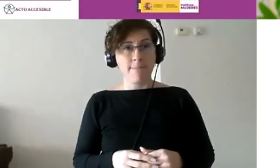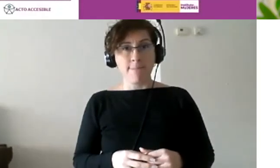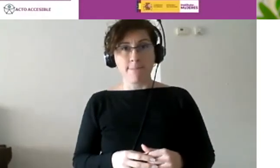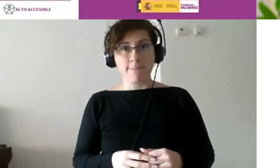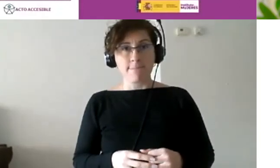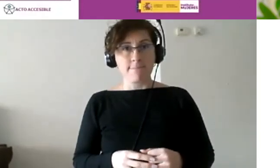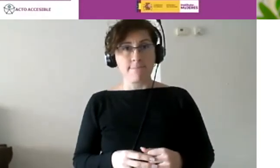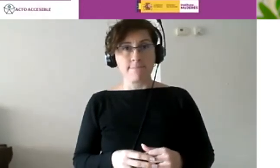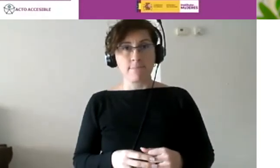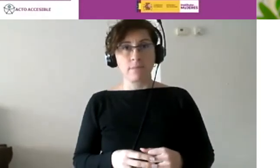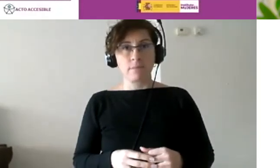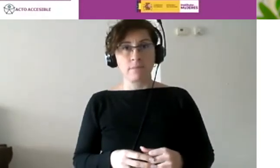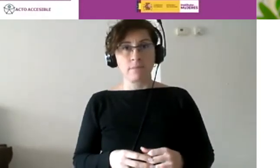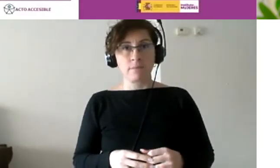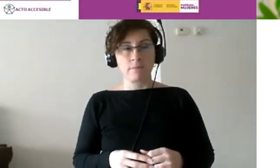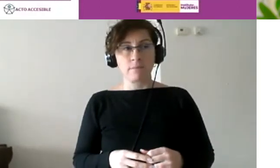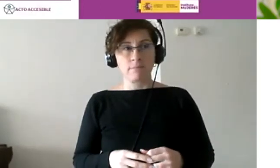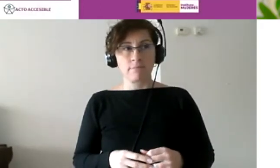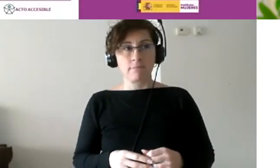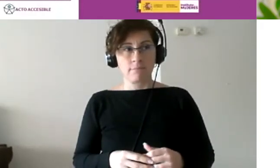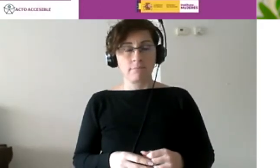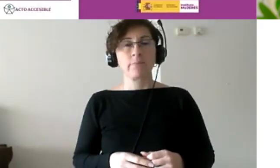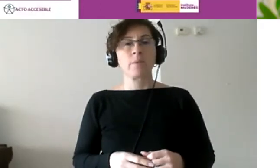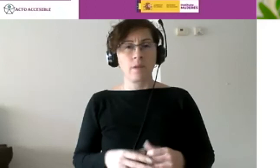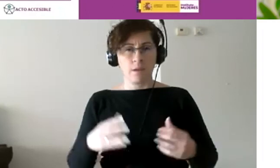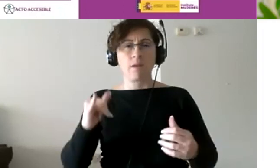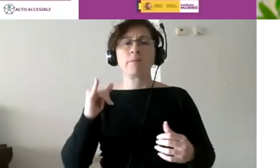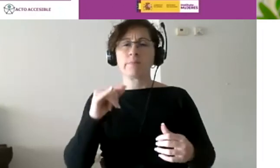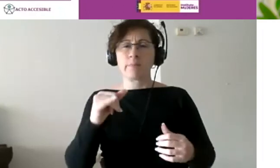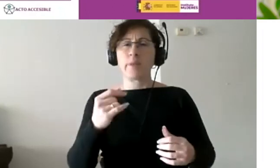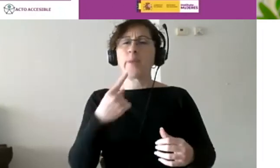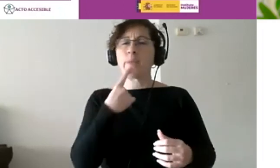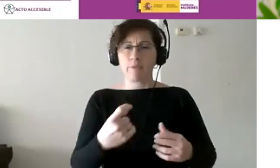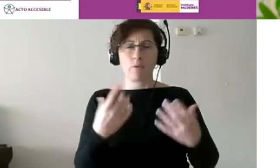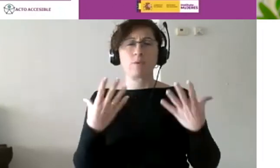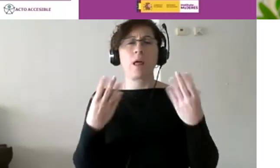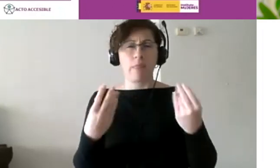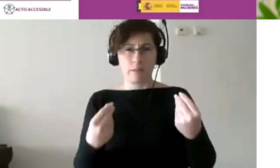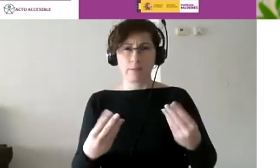lot of difficulties with the kidney. They feel bad